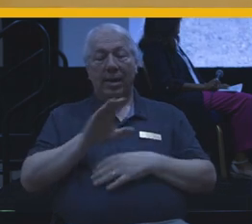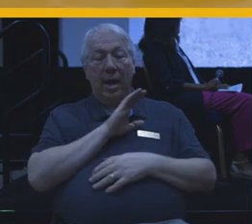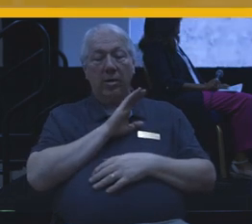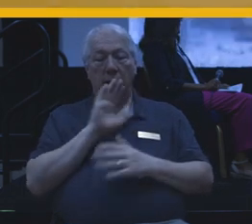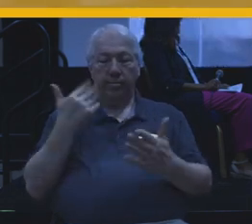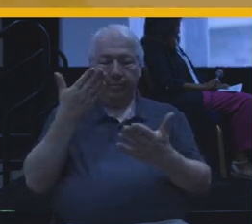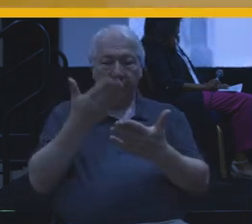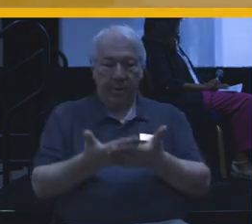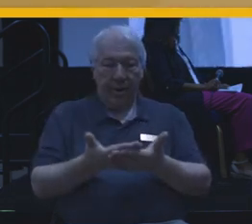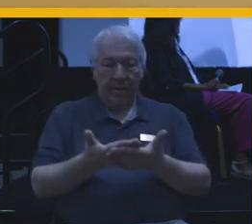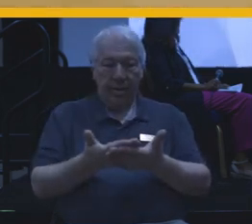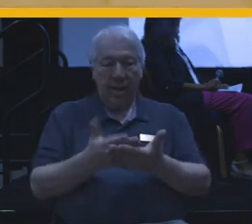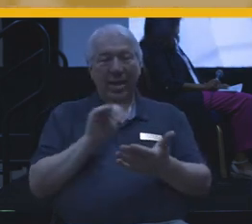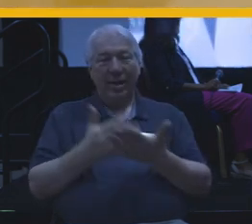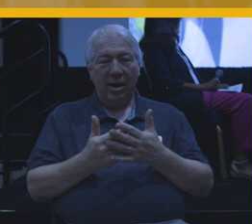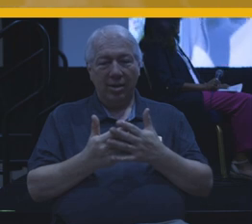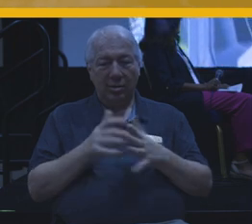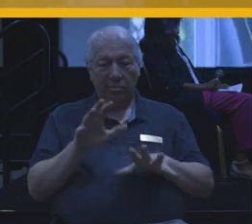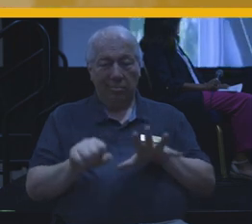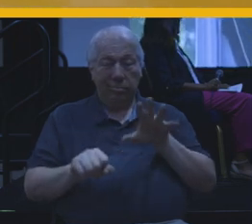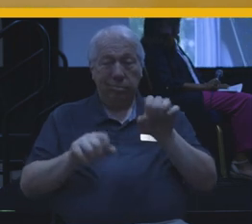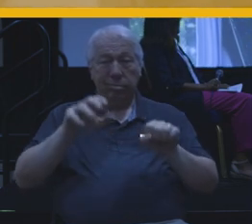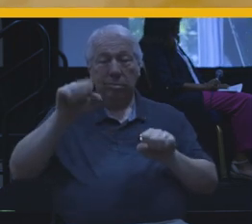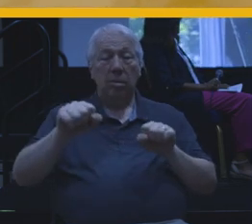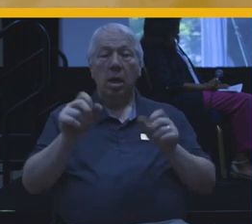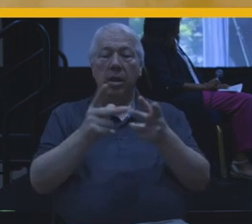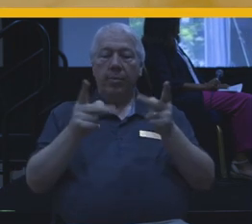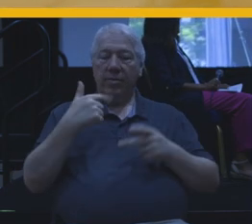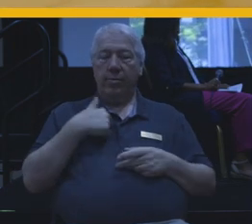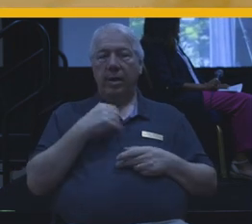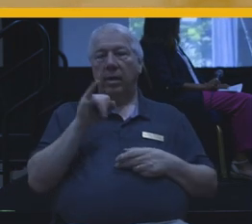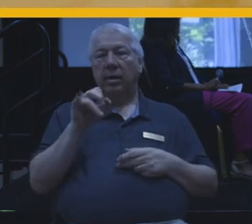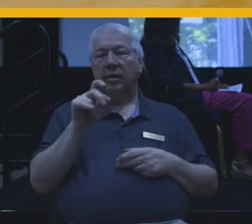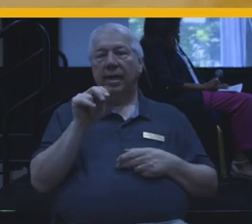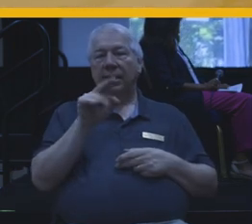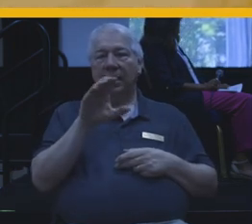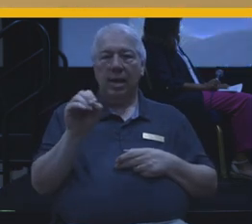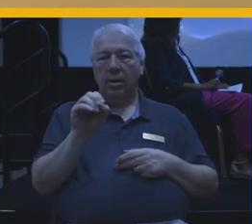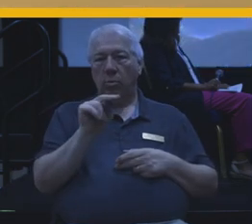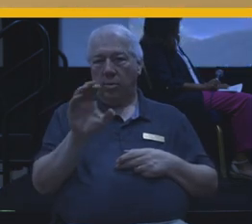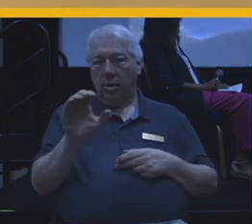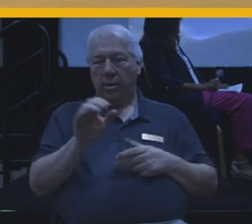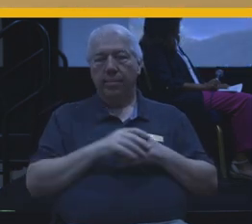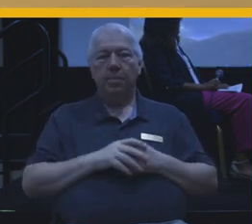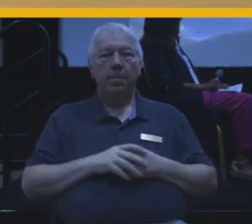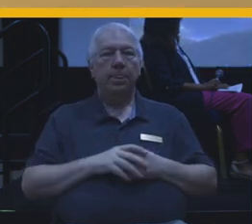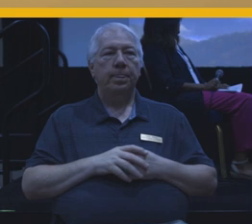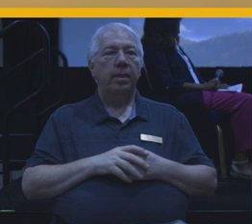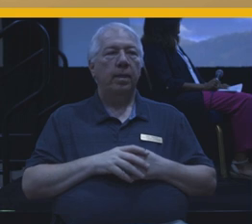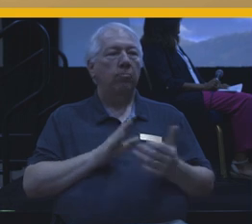finally arises, that character claws himself from the ground. That place for me is Jackson County, North Carolina. I